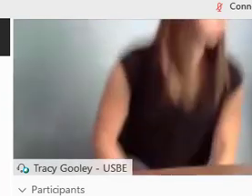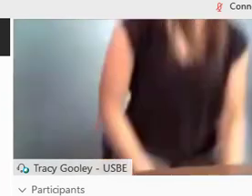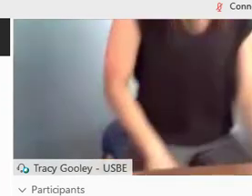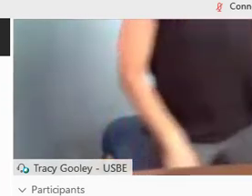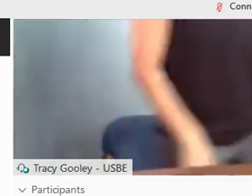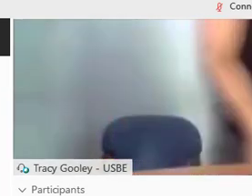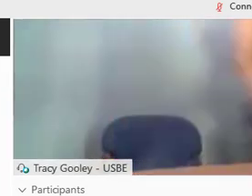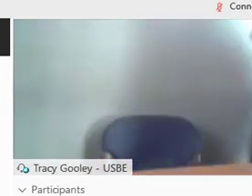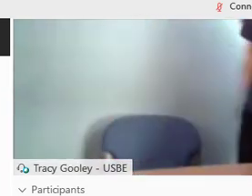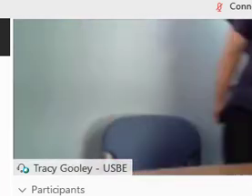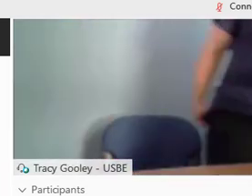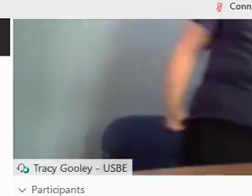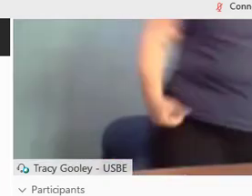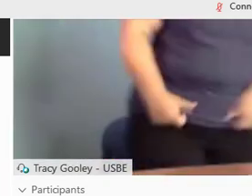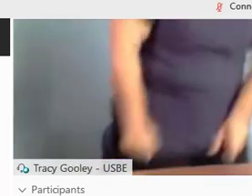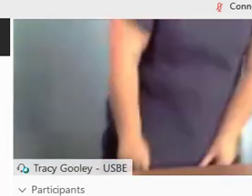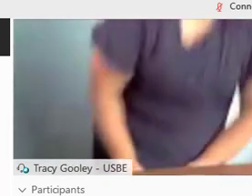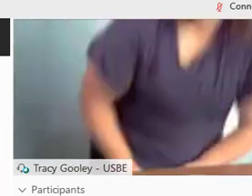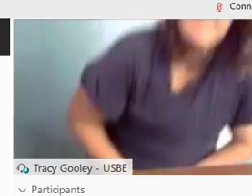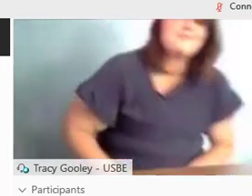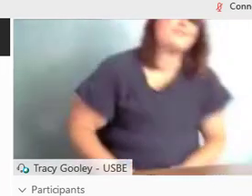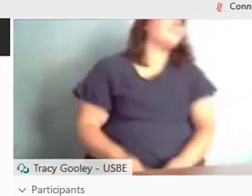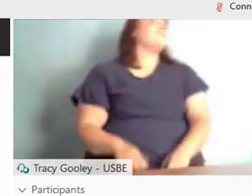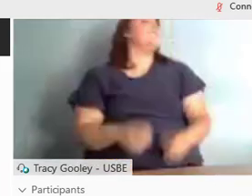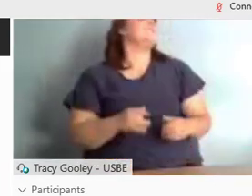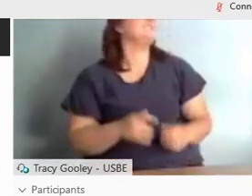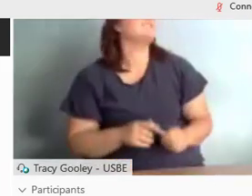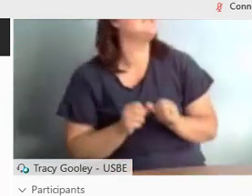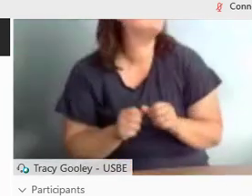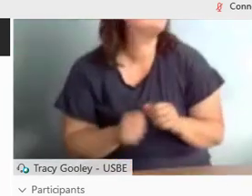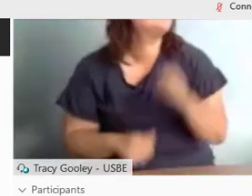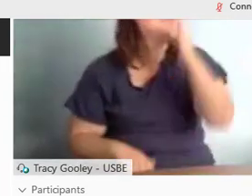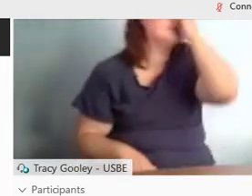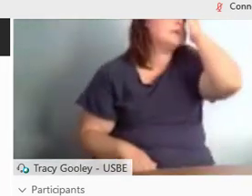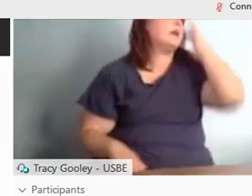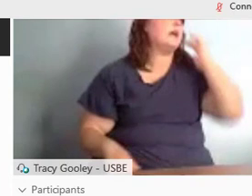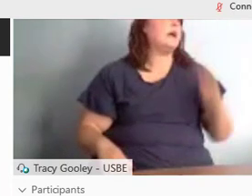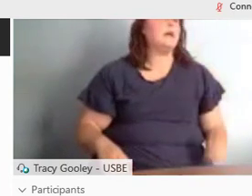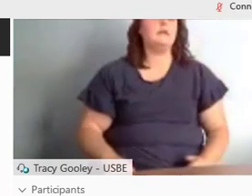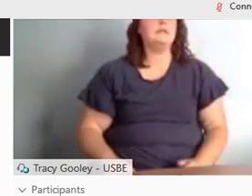Okay, so let's look at literacy. Oh, you're good. You can keep going. Okay.